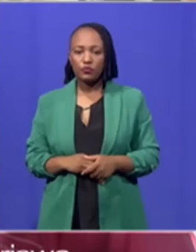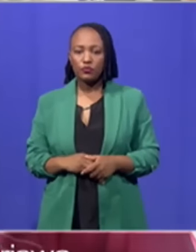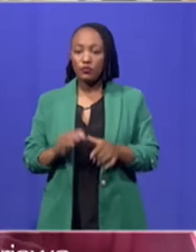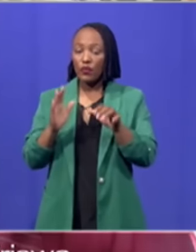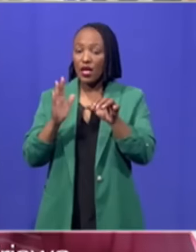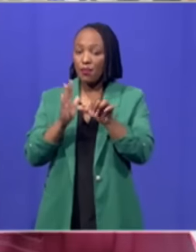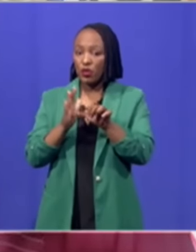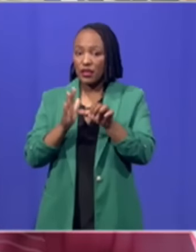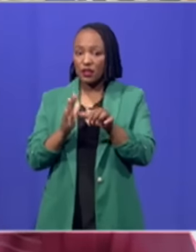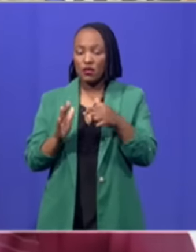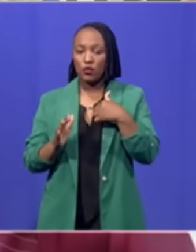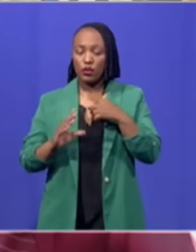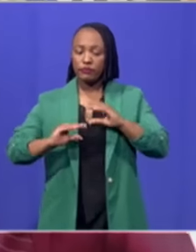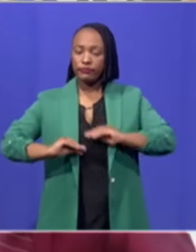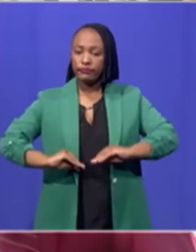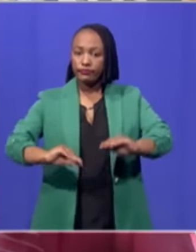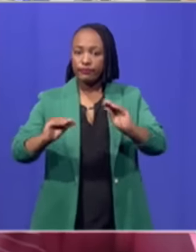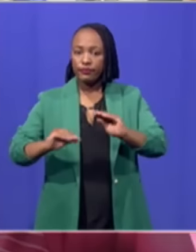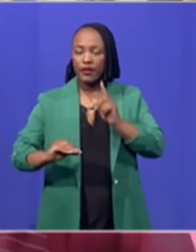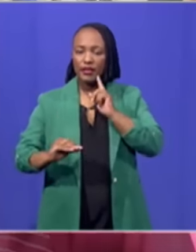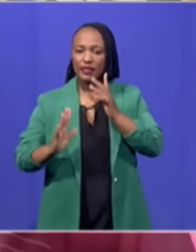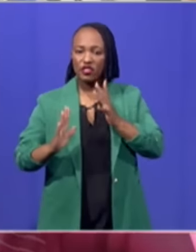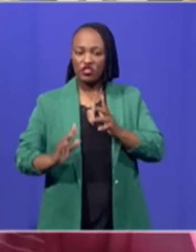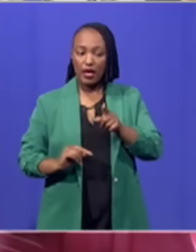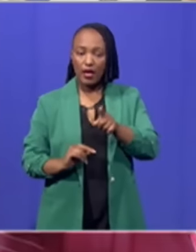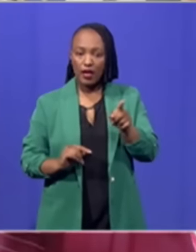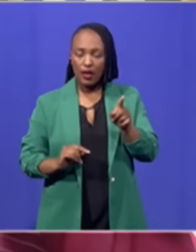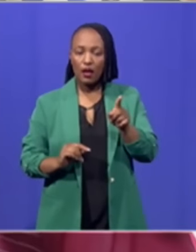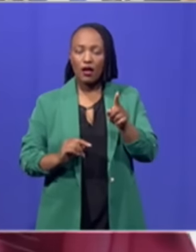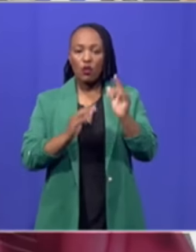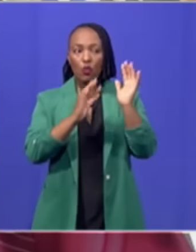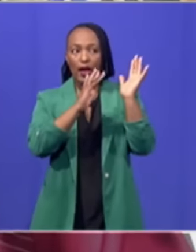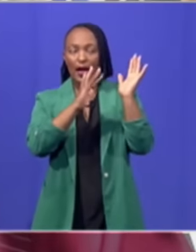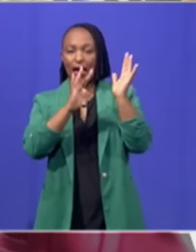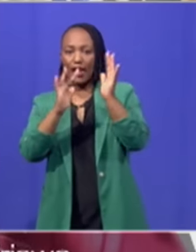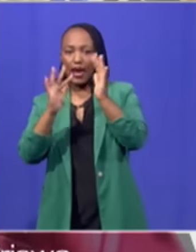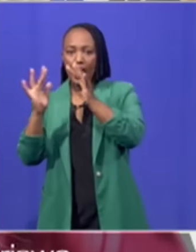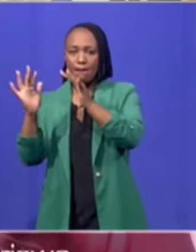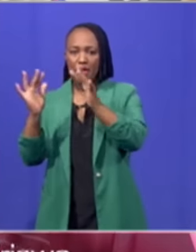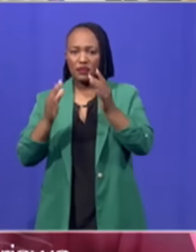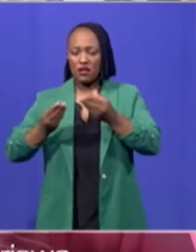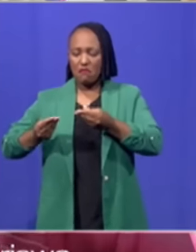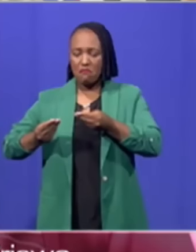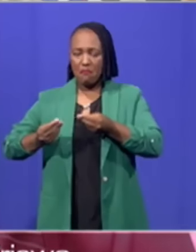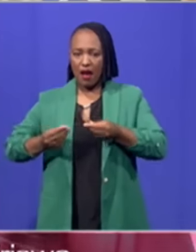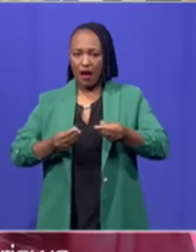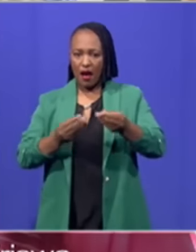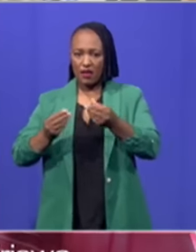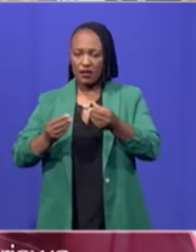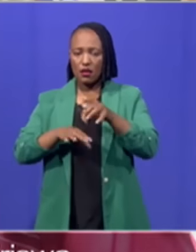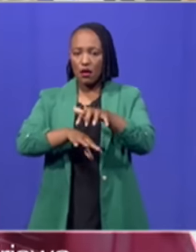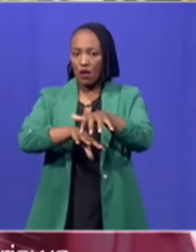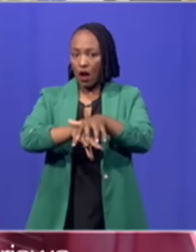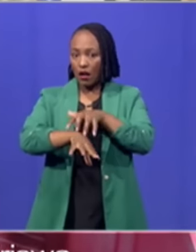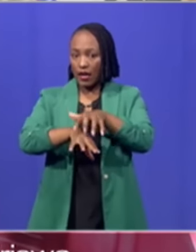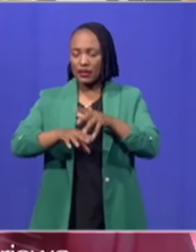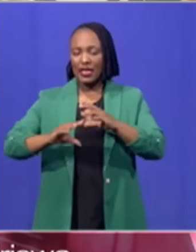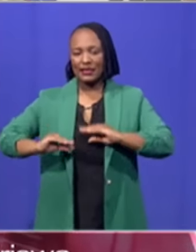educate our teachers in terms of climate smart agriculture. Nowadays, as we have